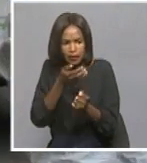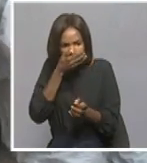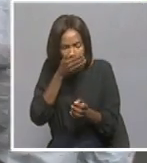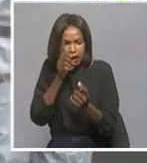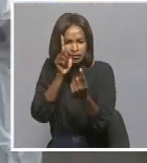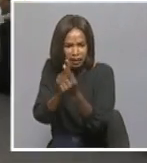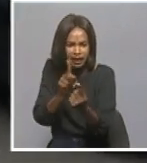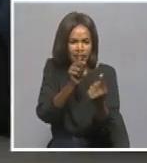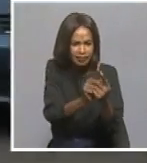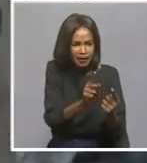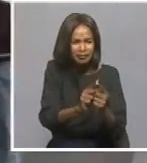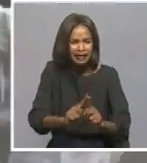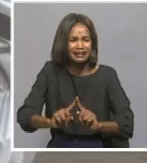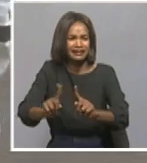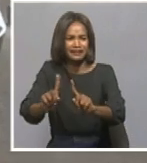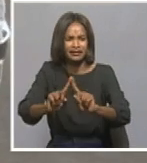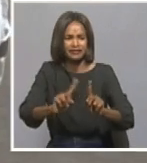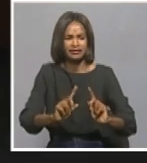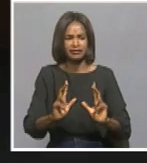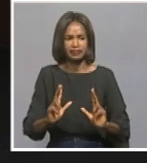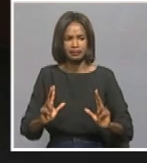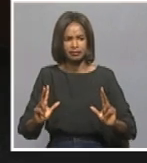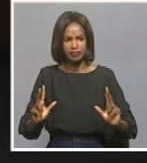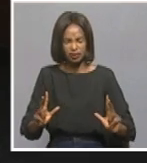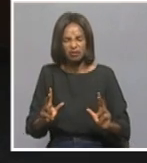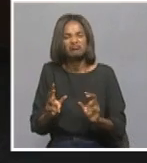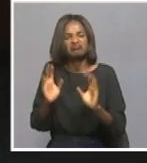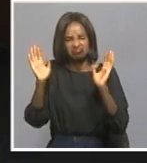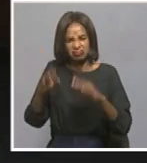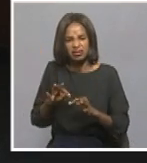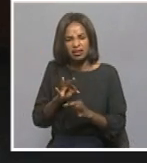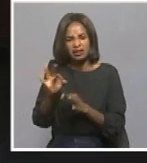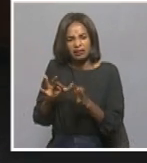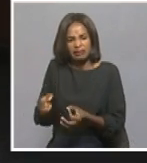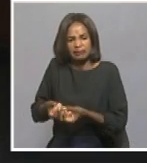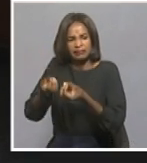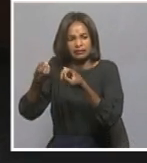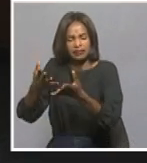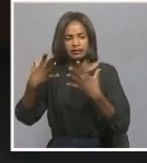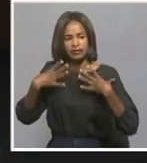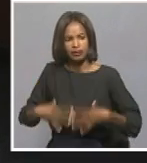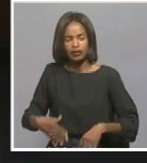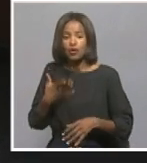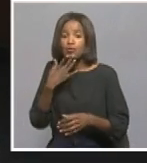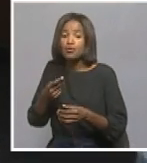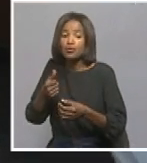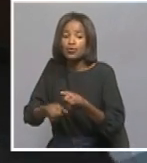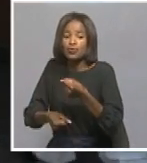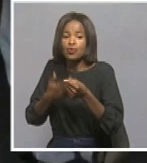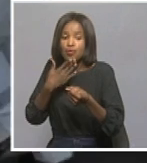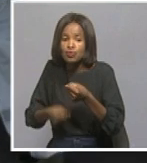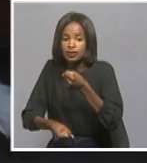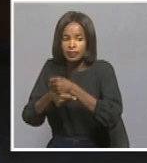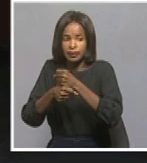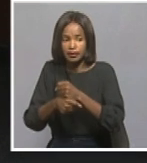in contact with various people. We just did the little that we can. All thanks to the sponsorship we received from Baleo